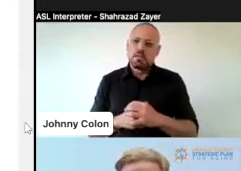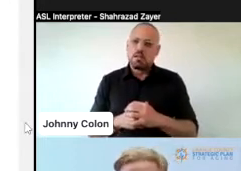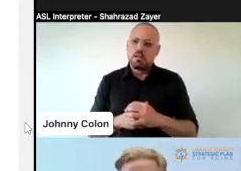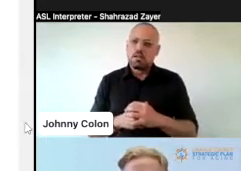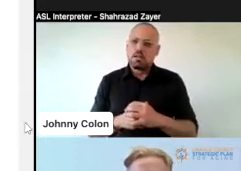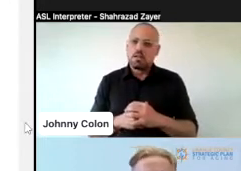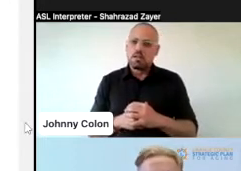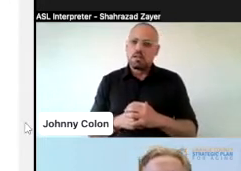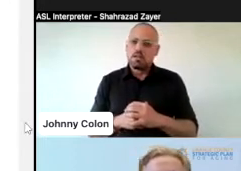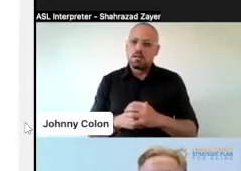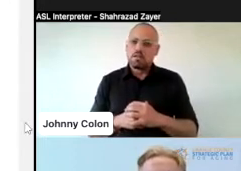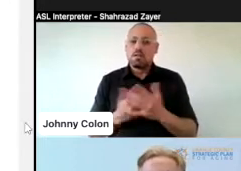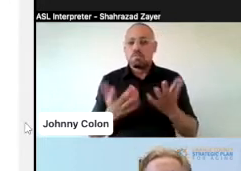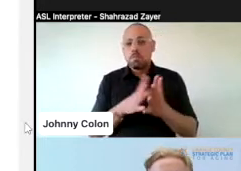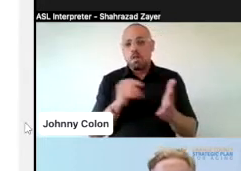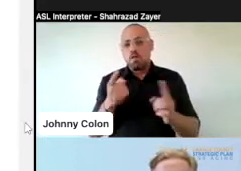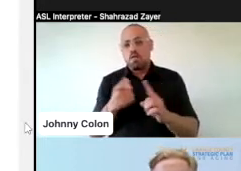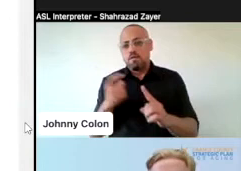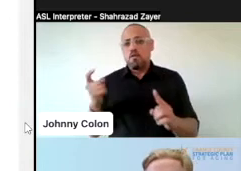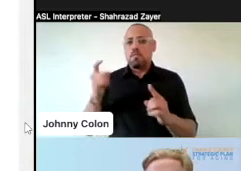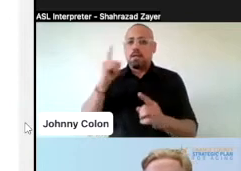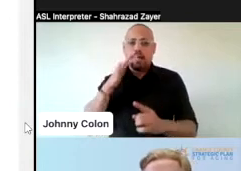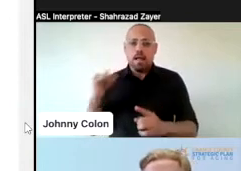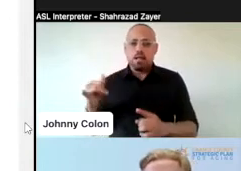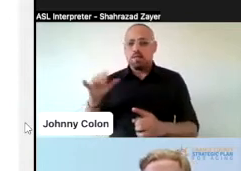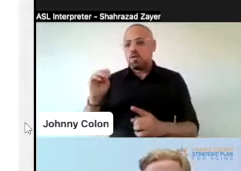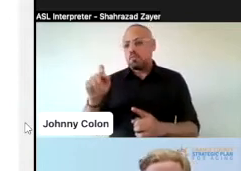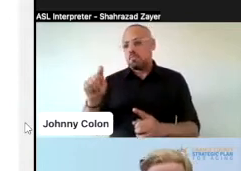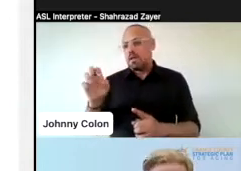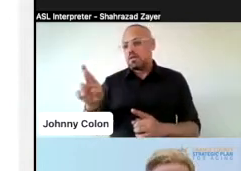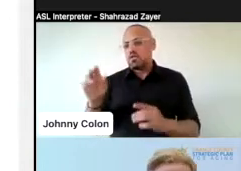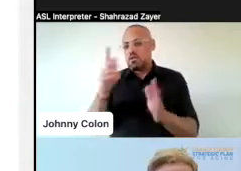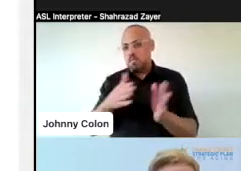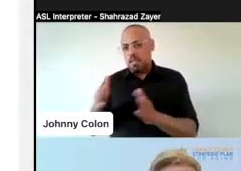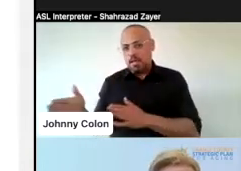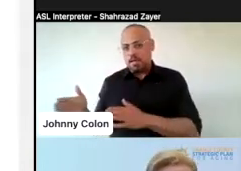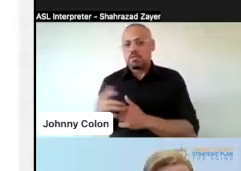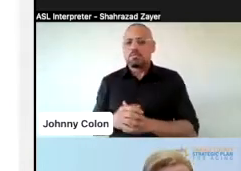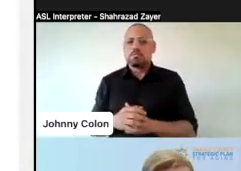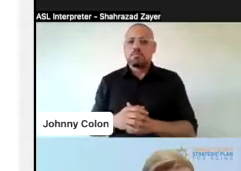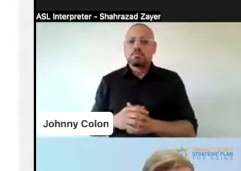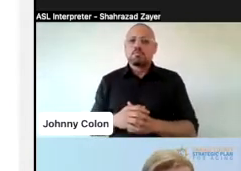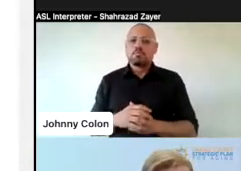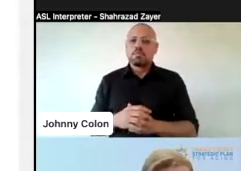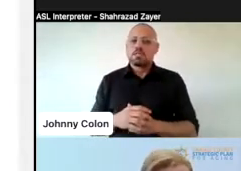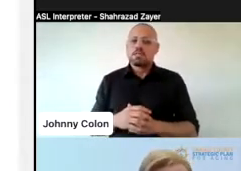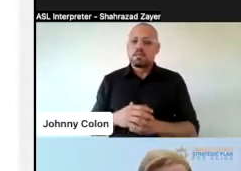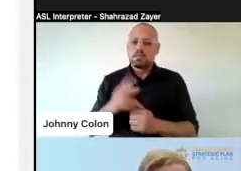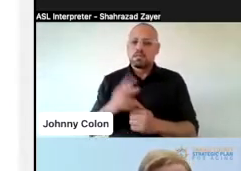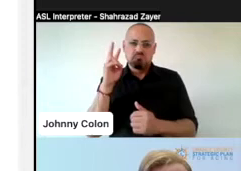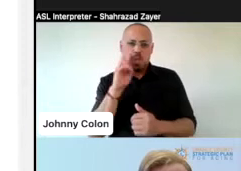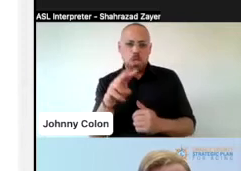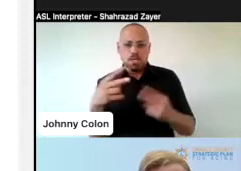We might take a page from the California Master Plan for Aging's playbook. Take a look at the slides